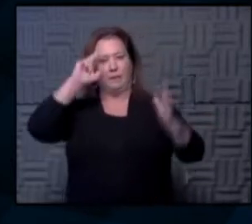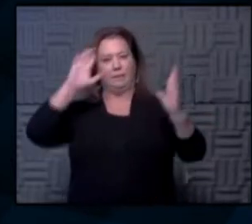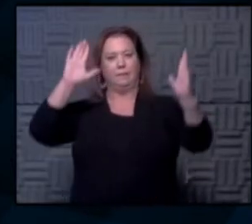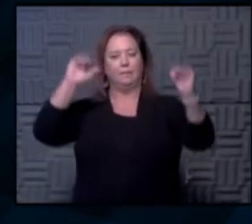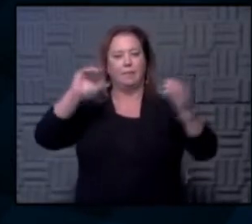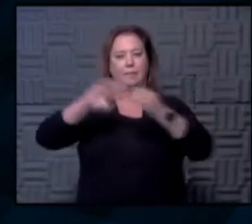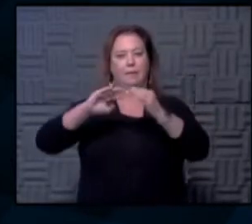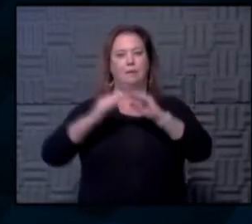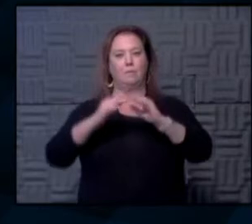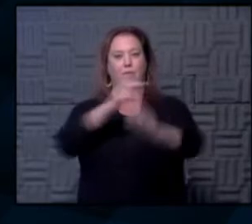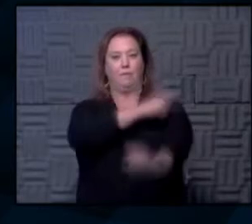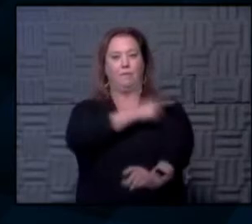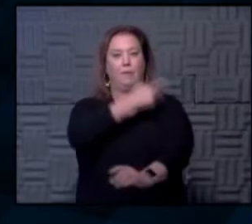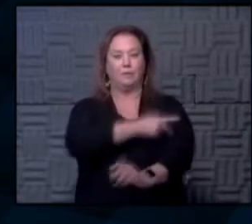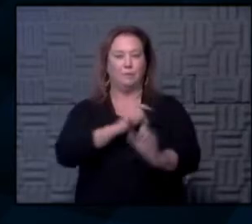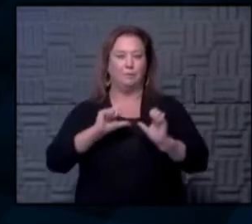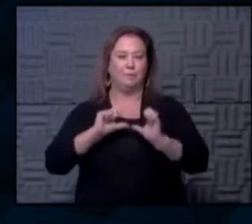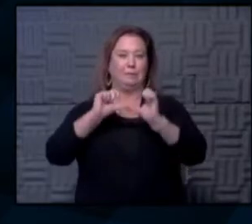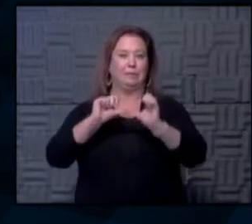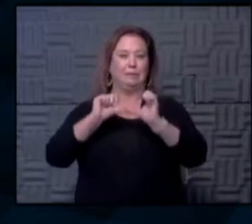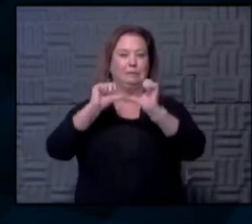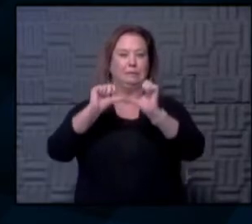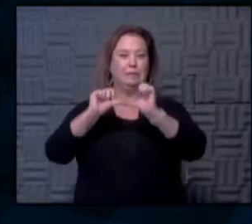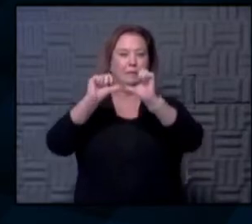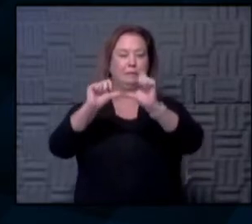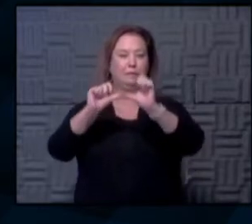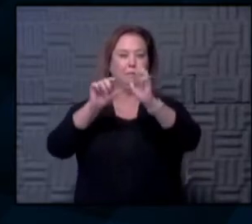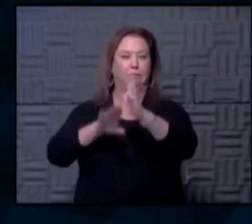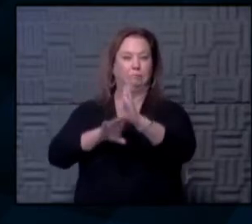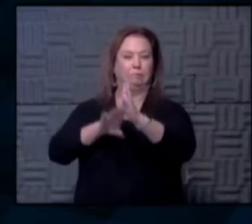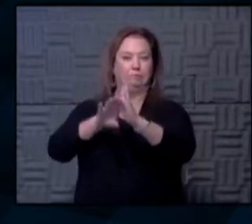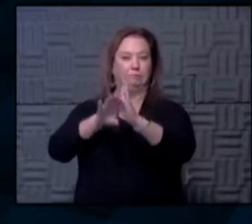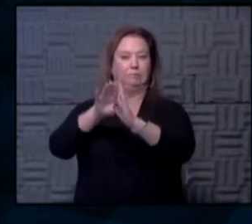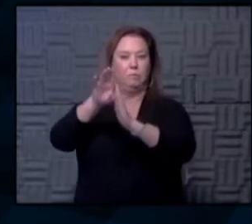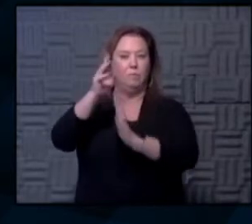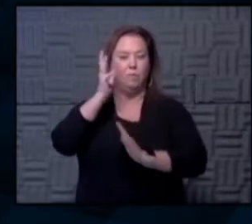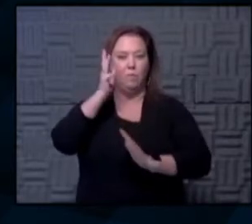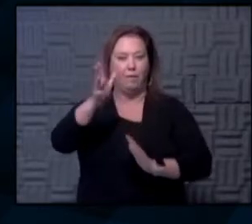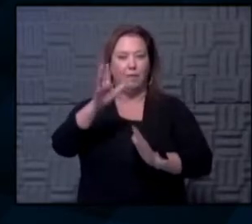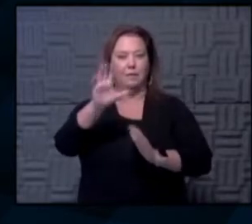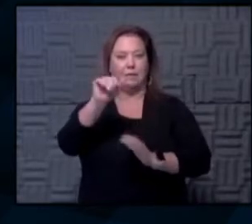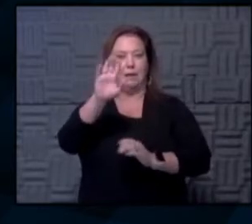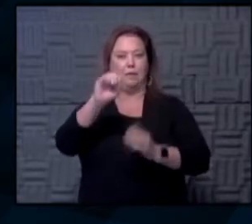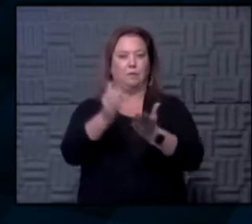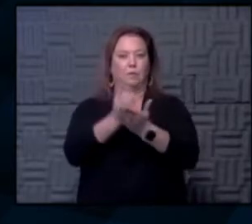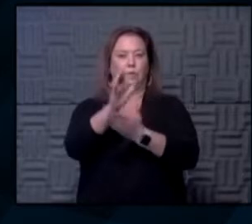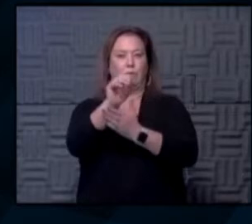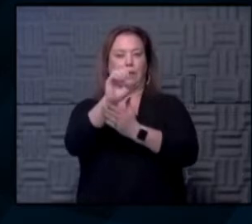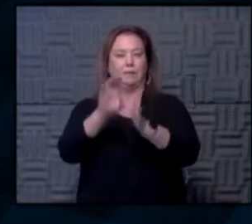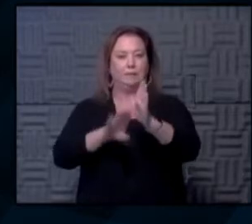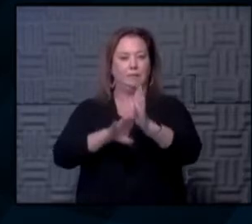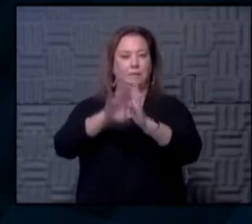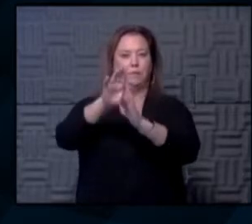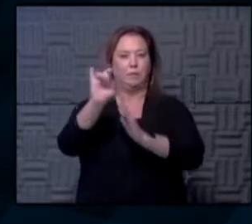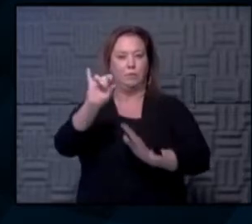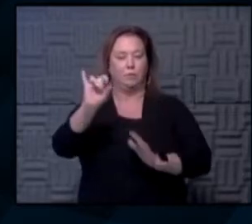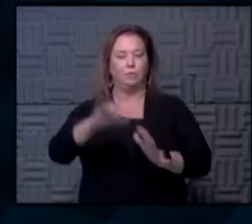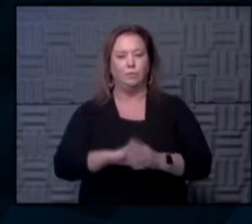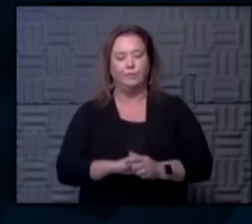anticipate that the number of patients in the hospital will continue to climb as that curve, the new cases curve continues to